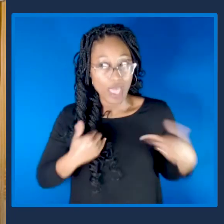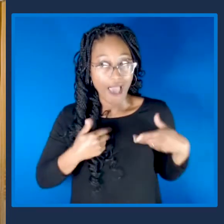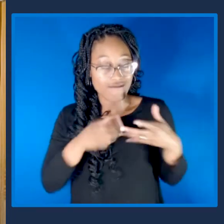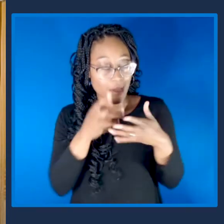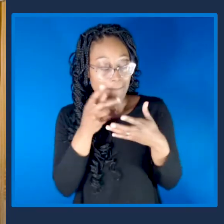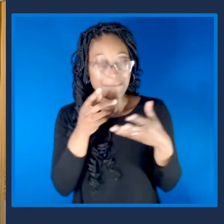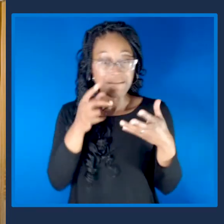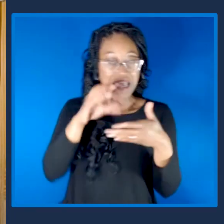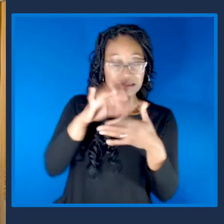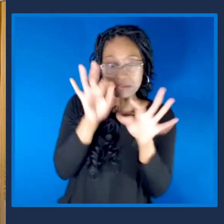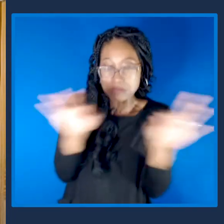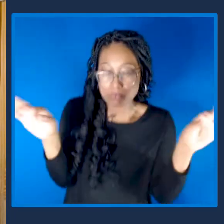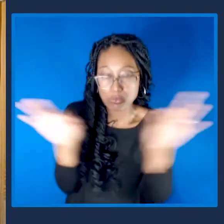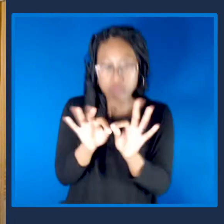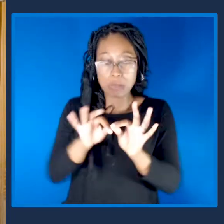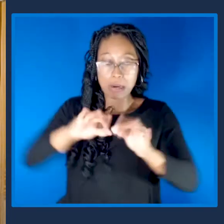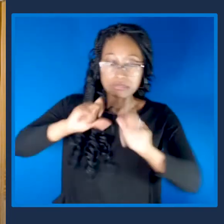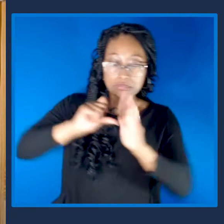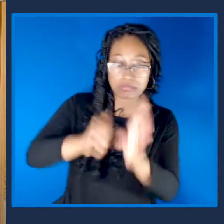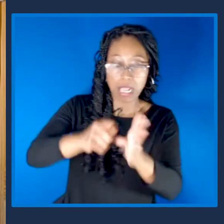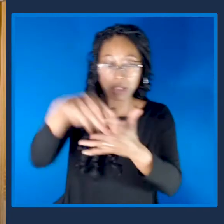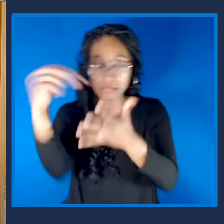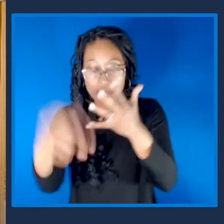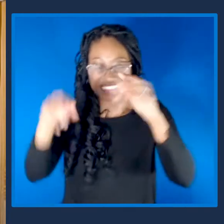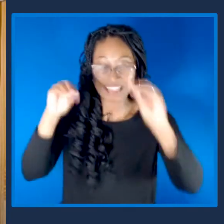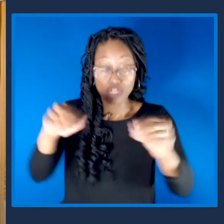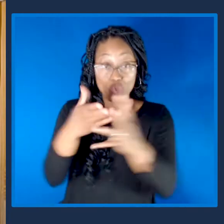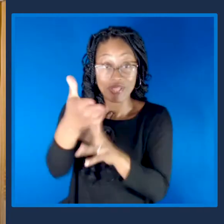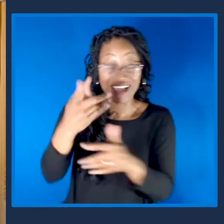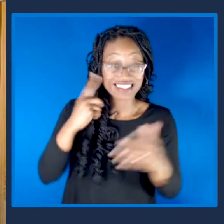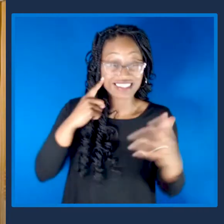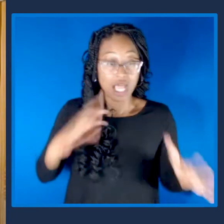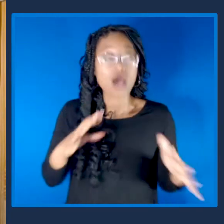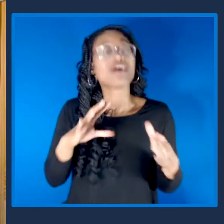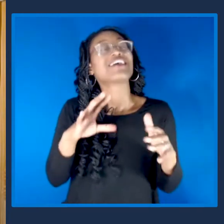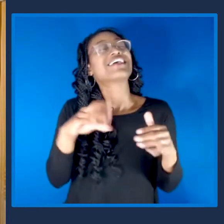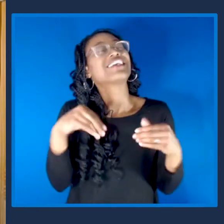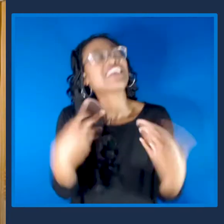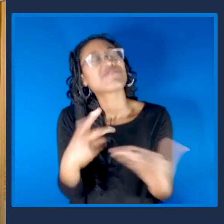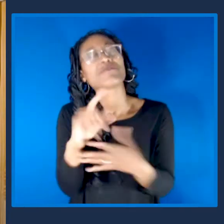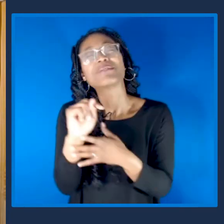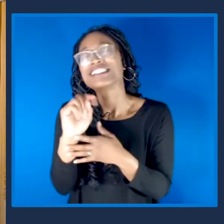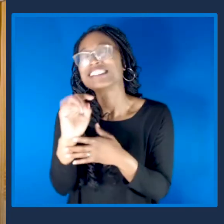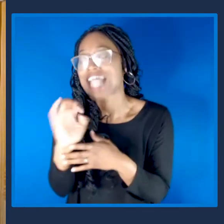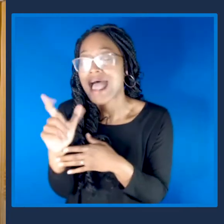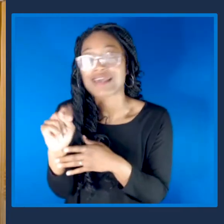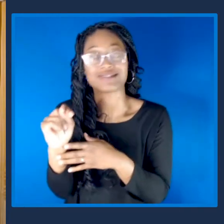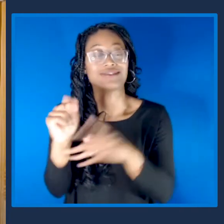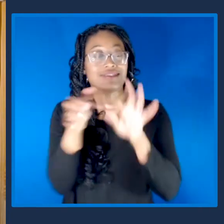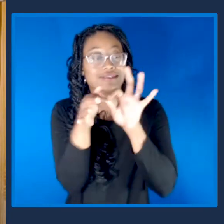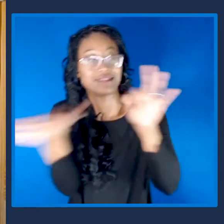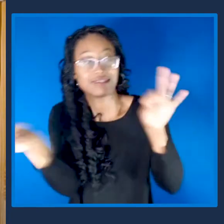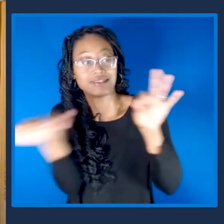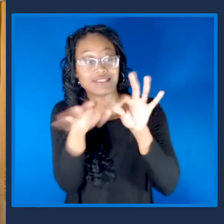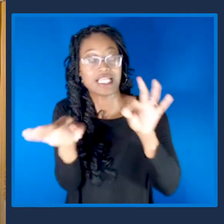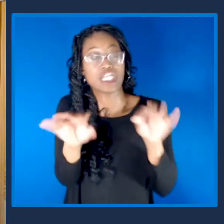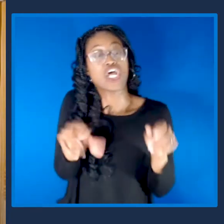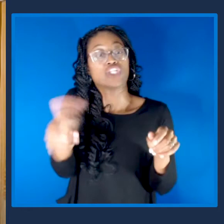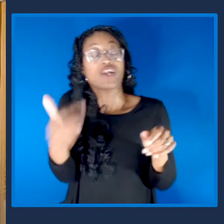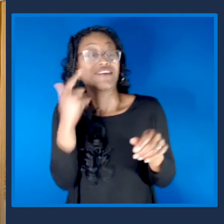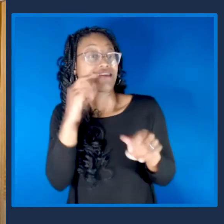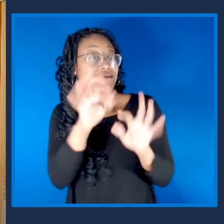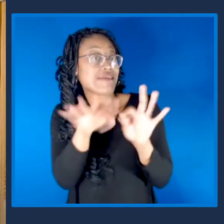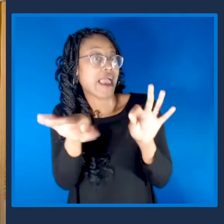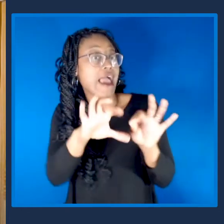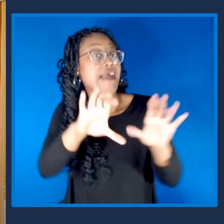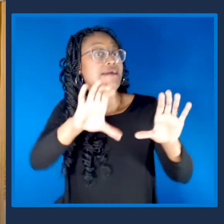communicated through sound, make sure you've provided text alternatives, whether it's captions, audio descriptions, transcripts, something so